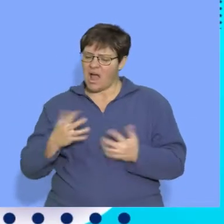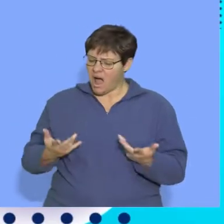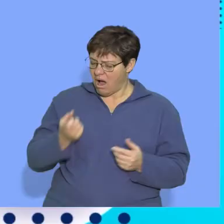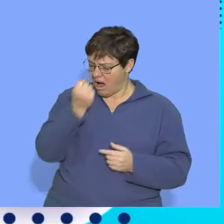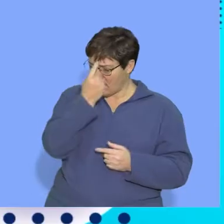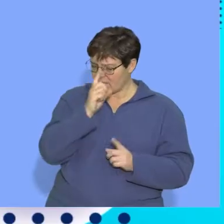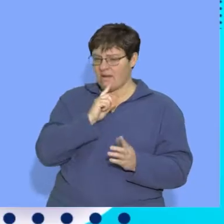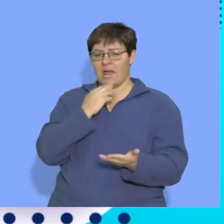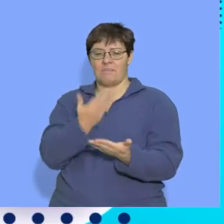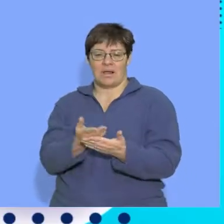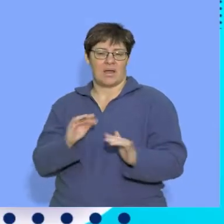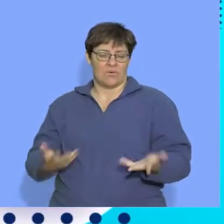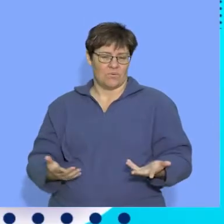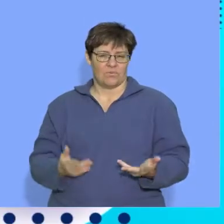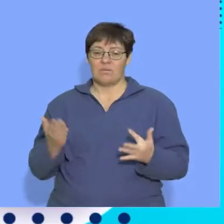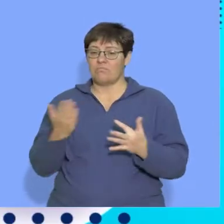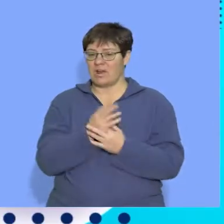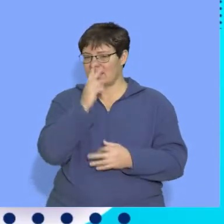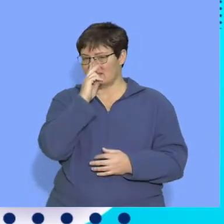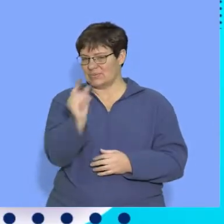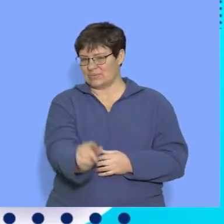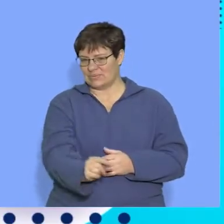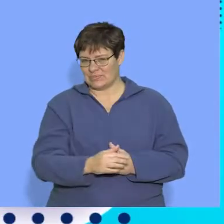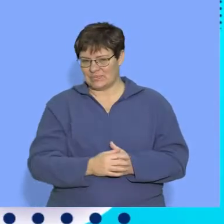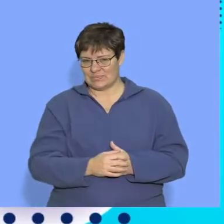that. Have a break, and we'll see you in a little bit.